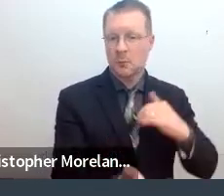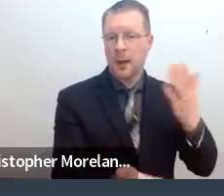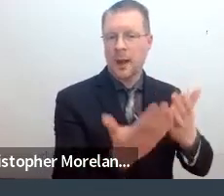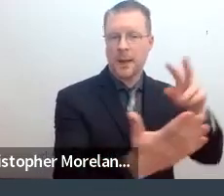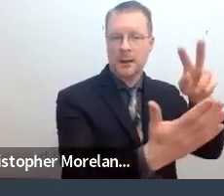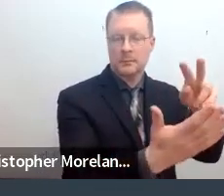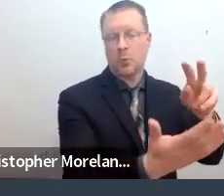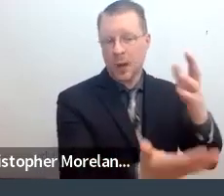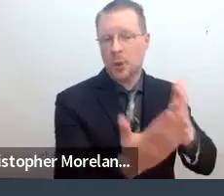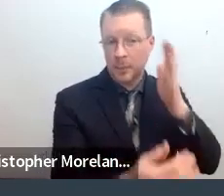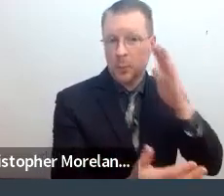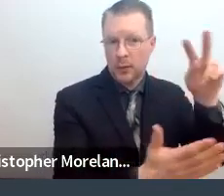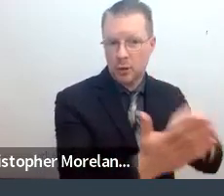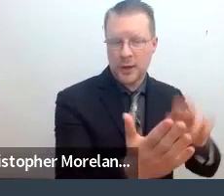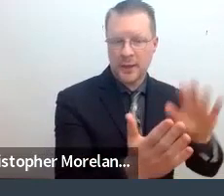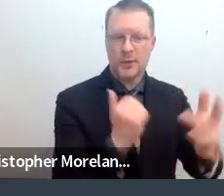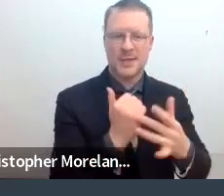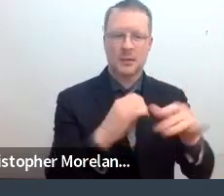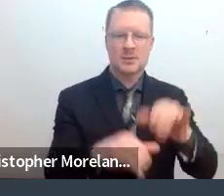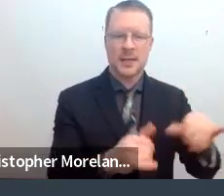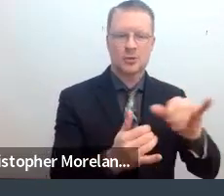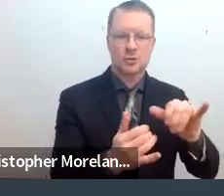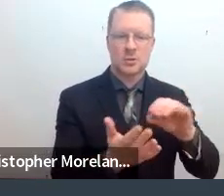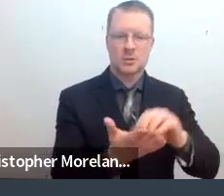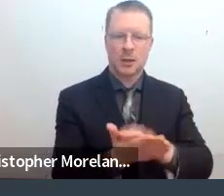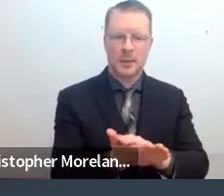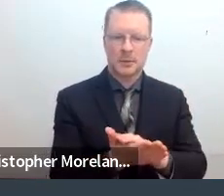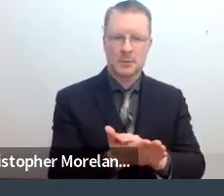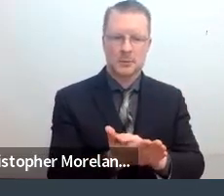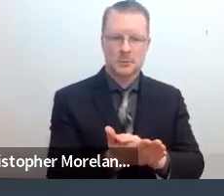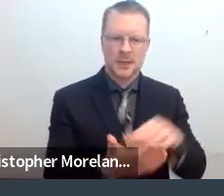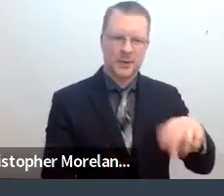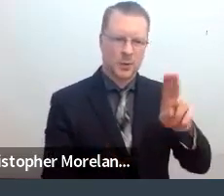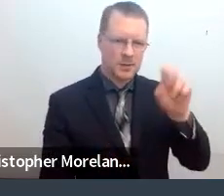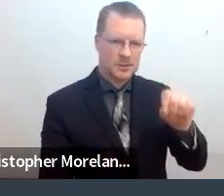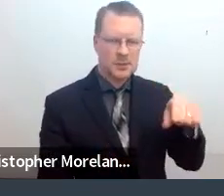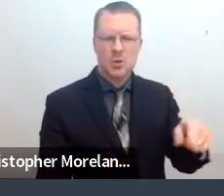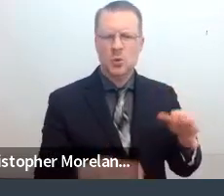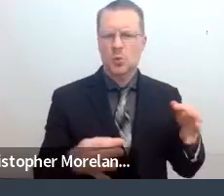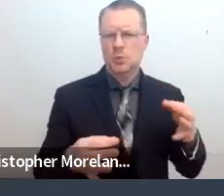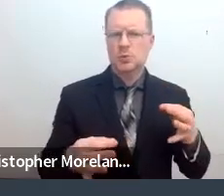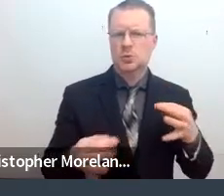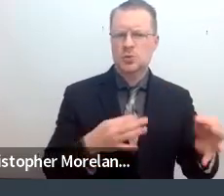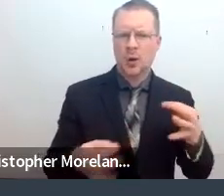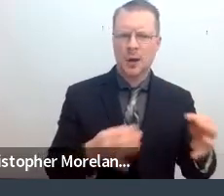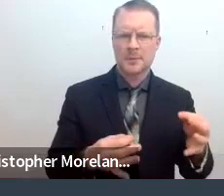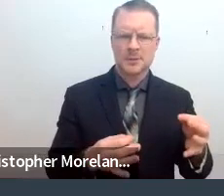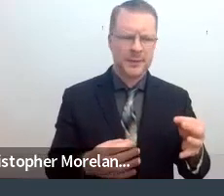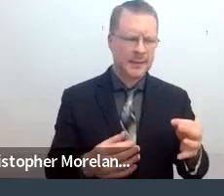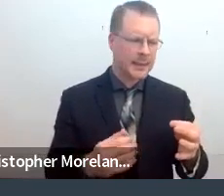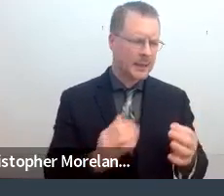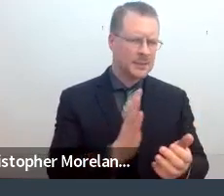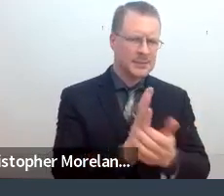in applying to a particular med school, I will probably look at what their technical standards document says, at least in the United